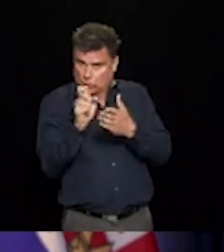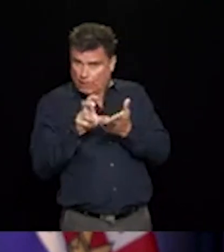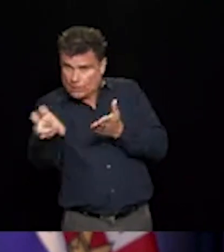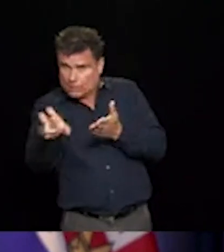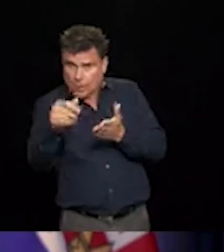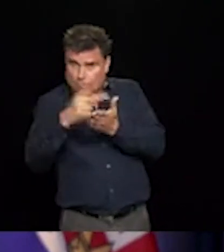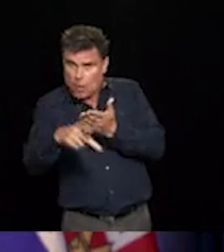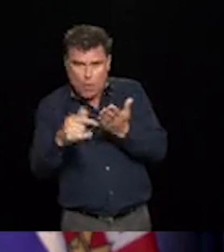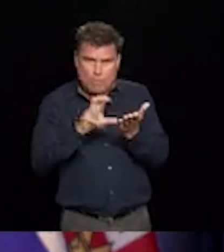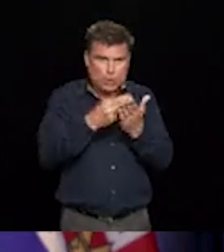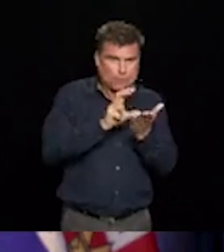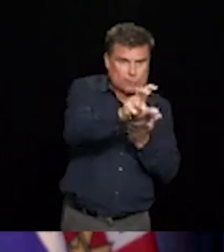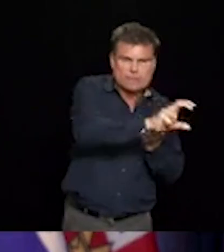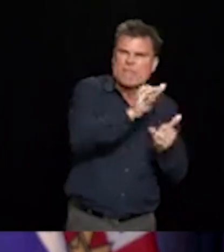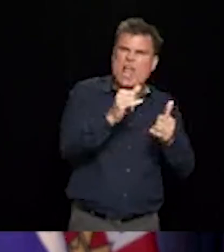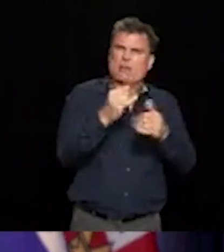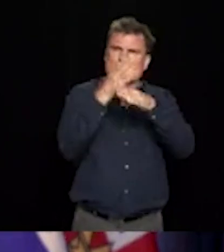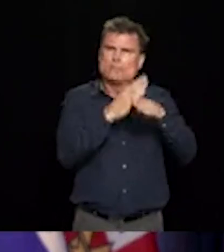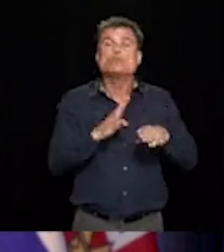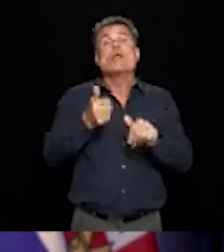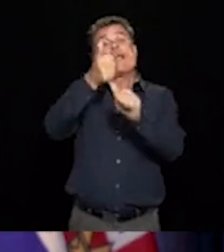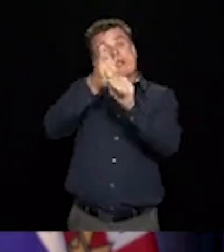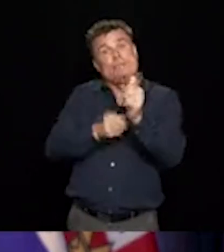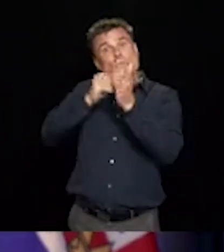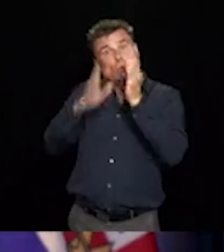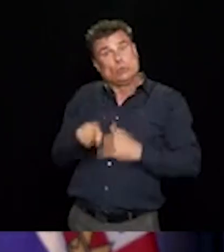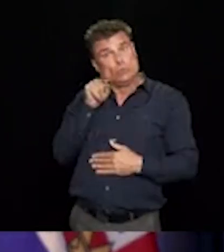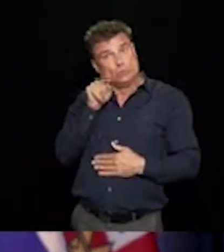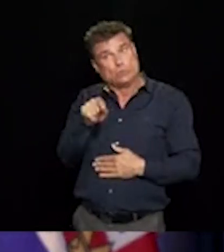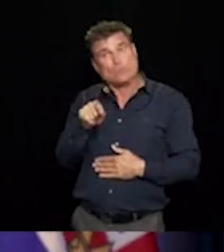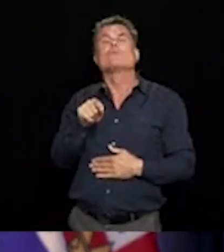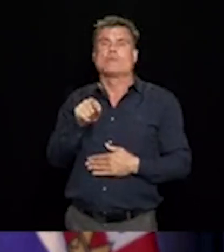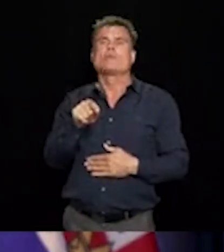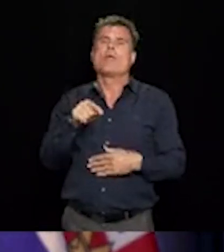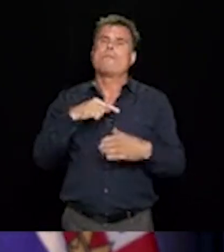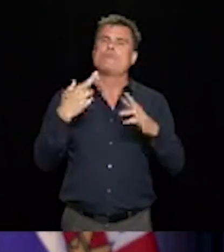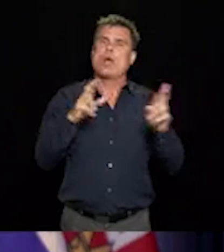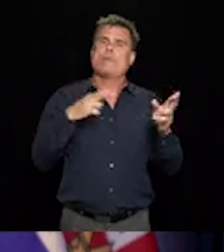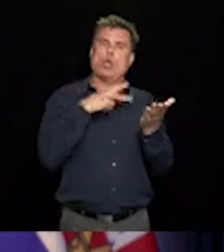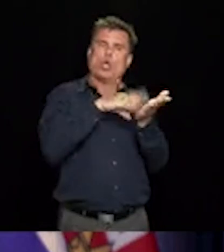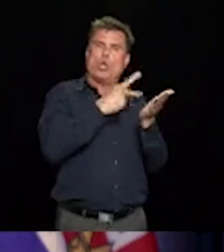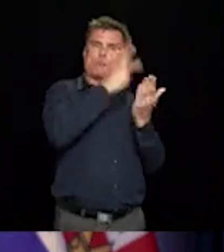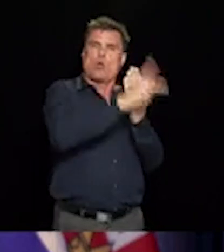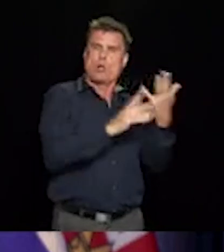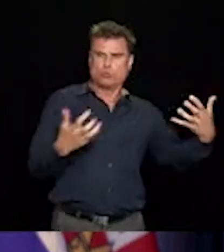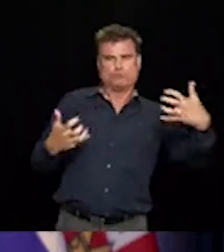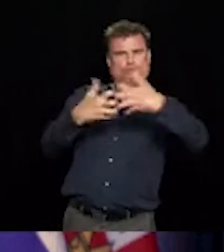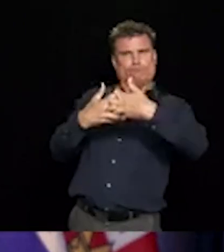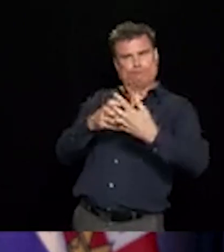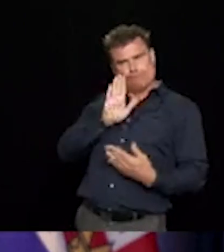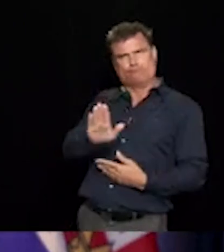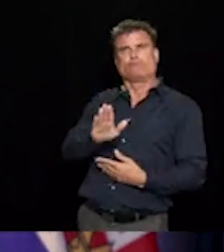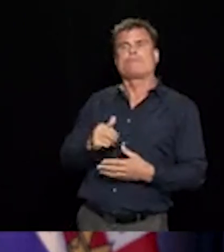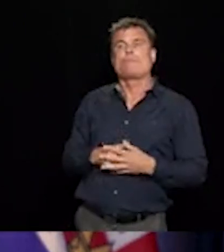connected to a learning program. Do you have a follow-up, Camille? Yes. What would you say to parents whose